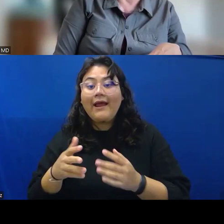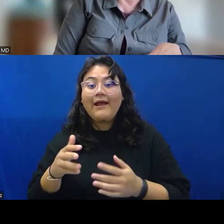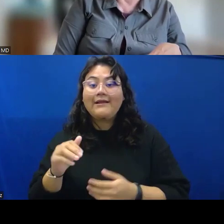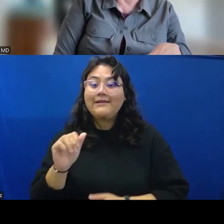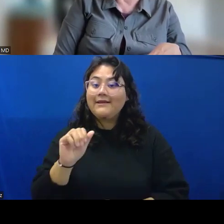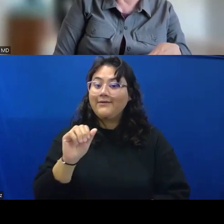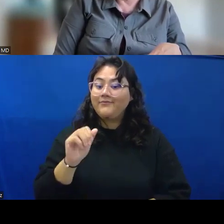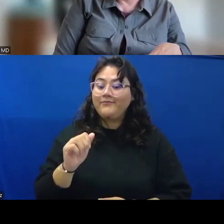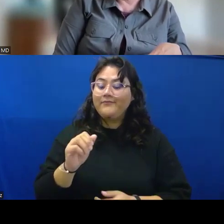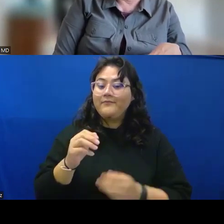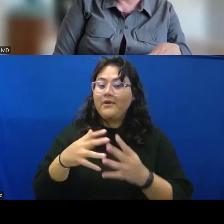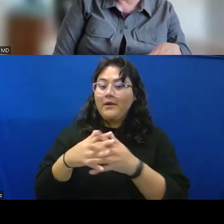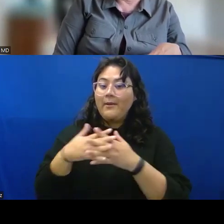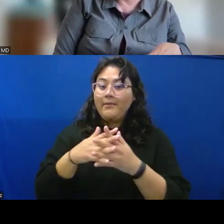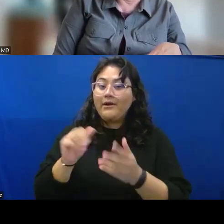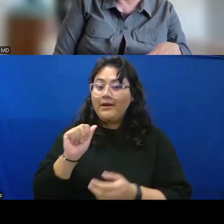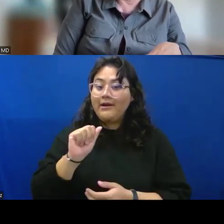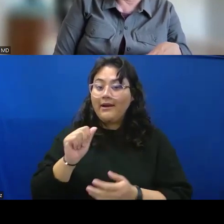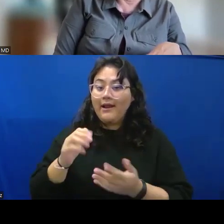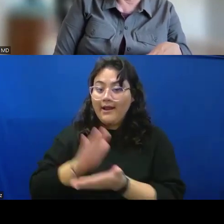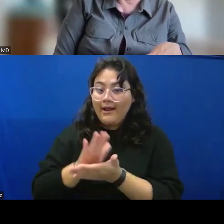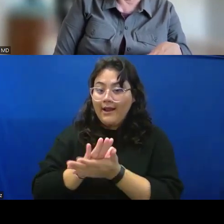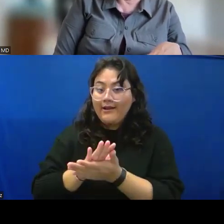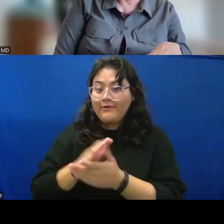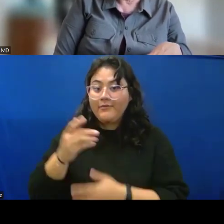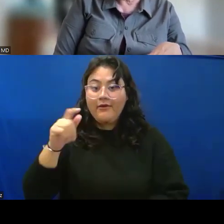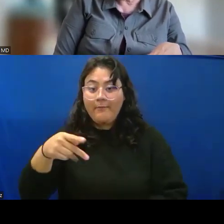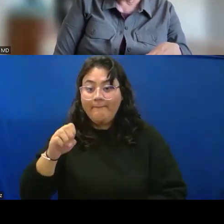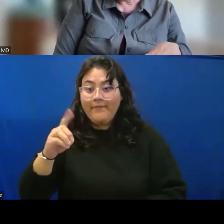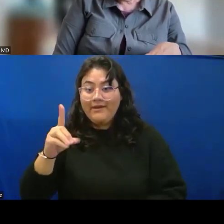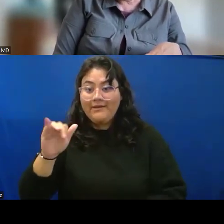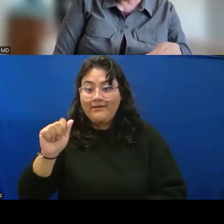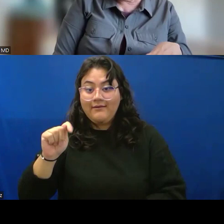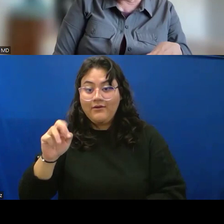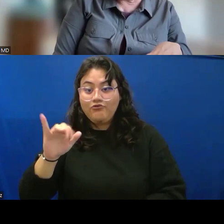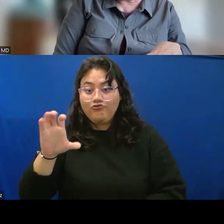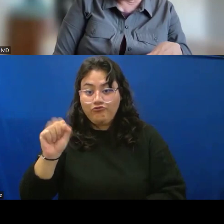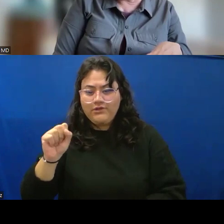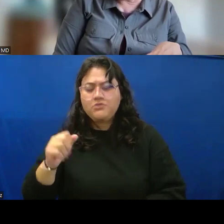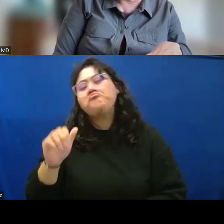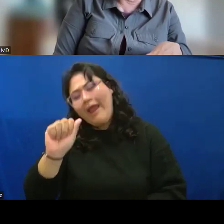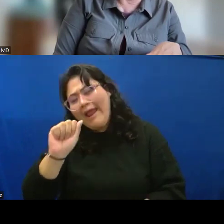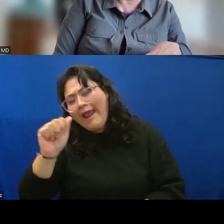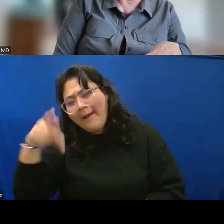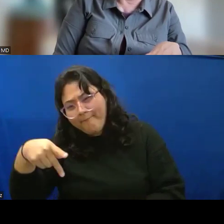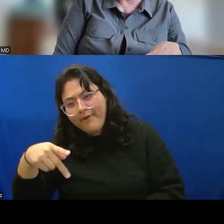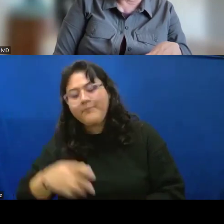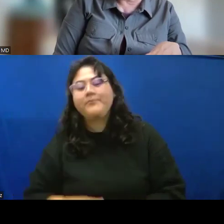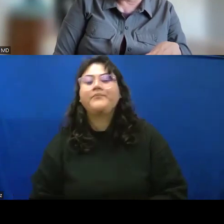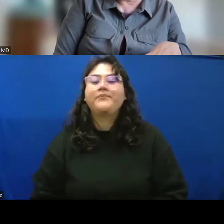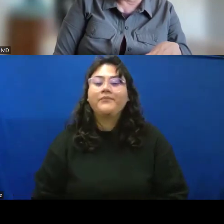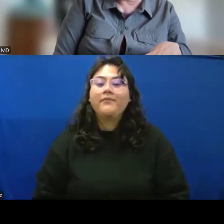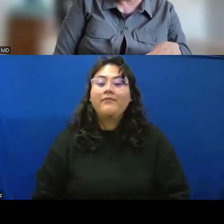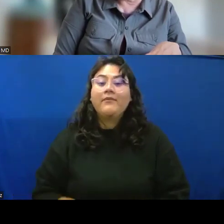of Pediatrics, or the AAP for short. I had the opportunity and privilege to be an